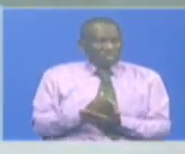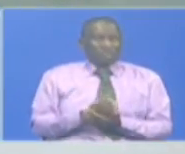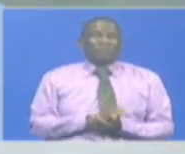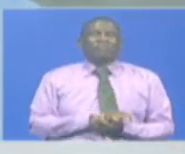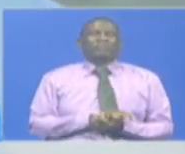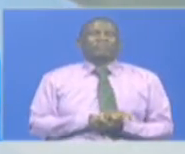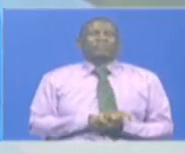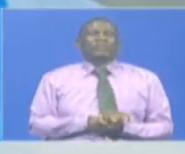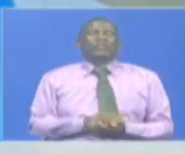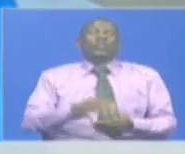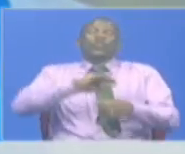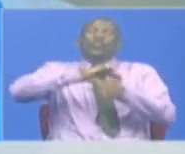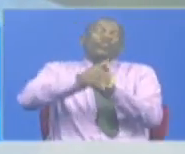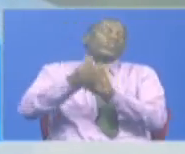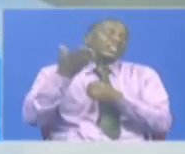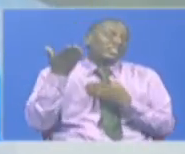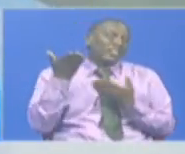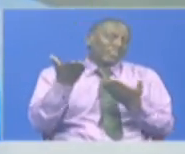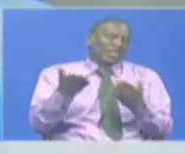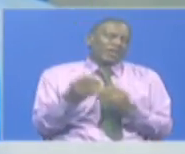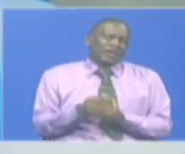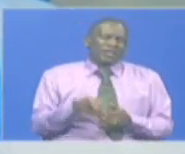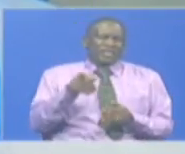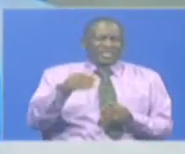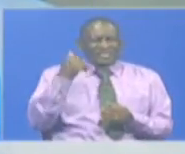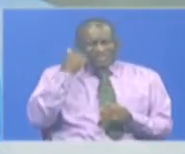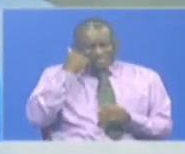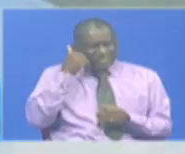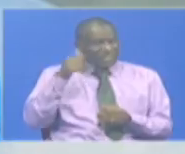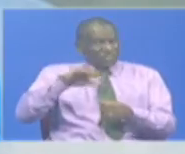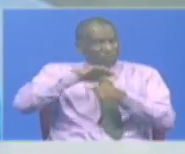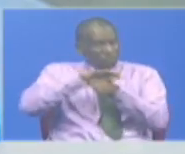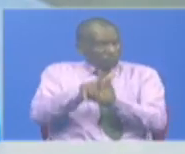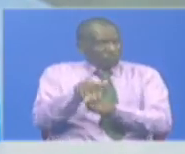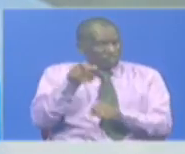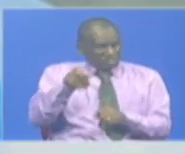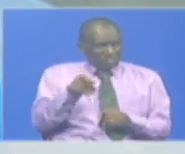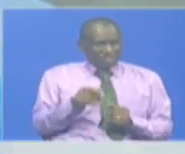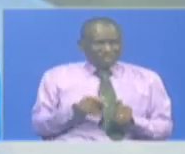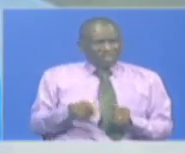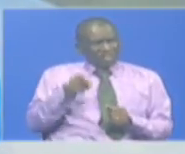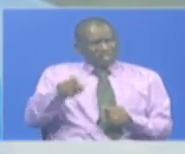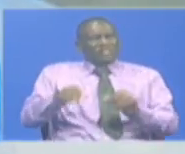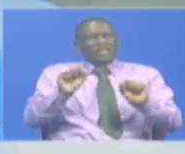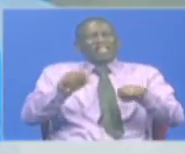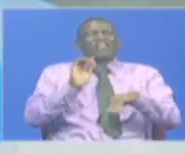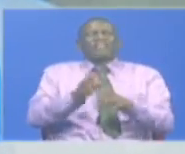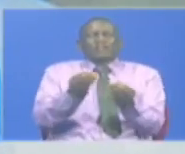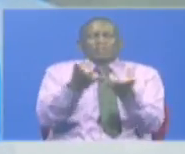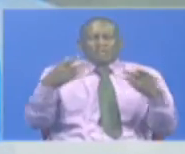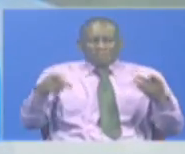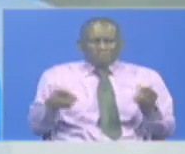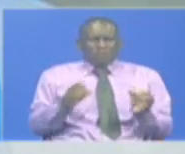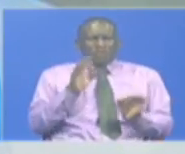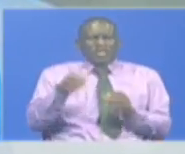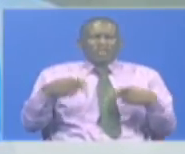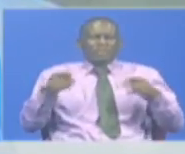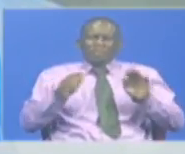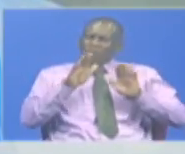It is real. And this disease, it is going to affect most of us if we are not